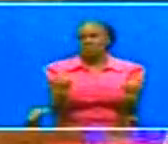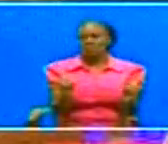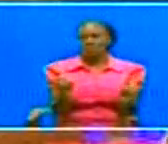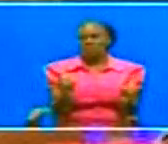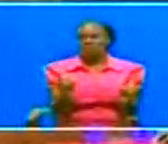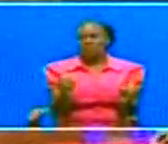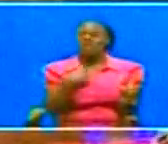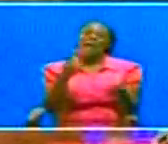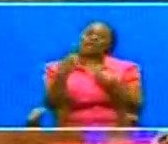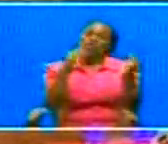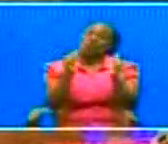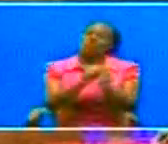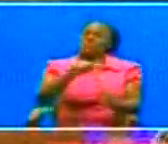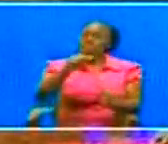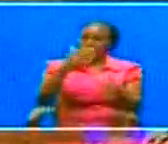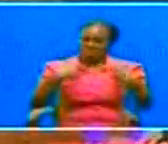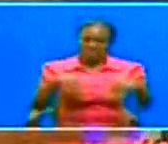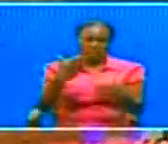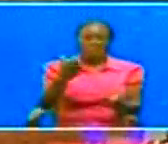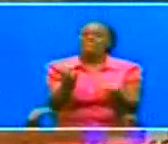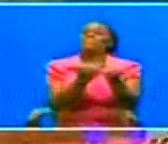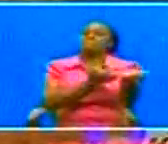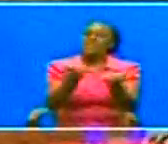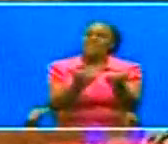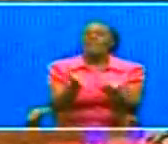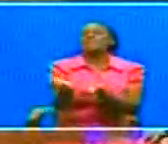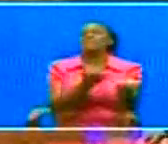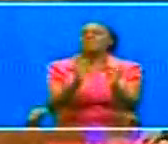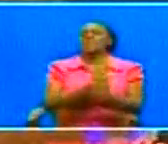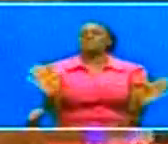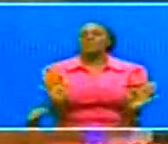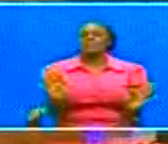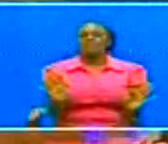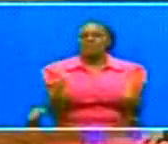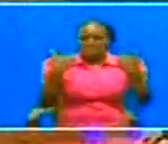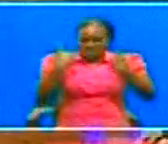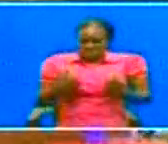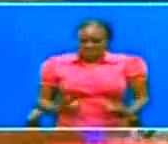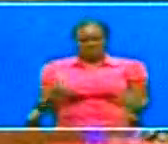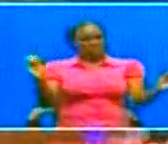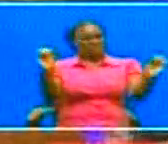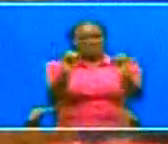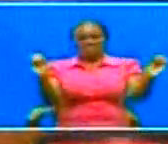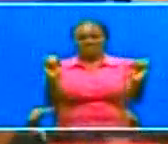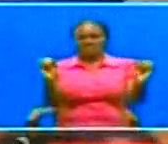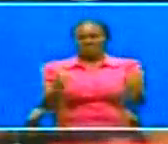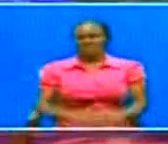with you? Yeah. Business is business. It's nothing personal. Nothing personal.